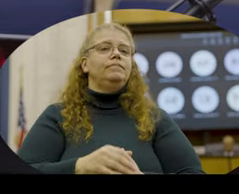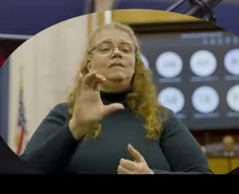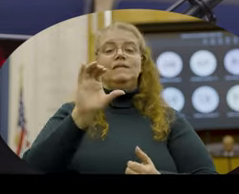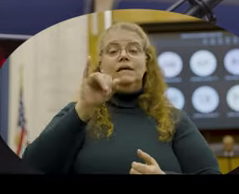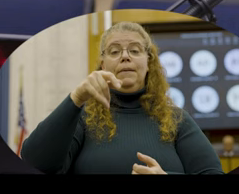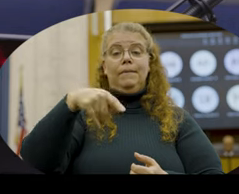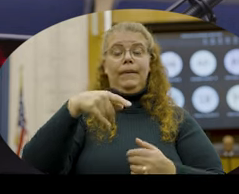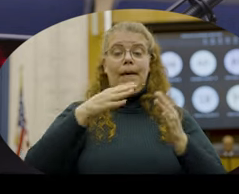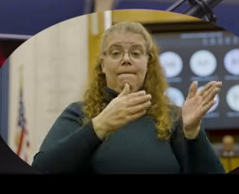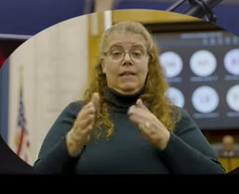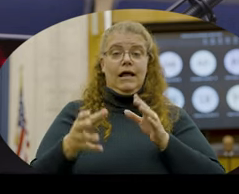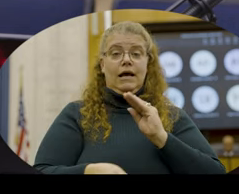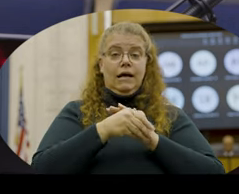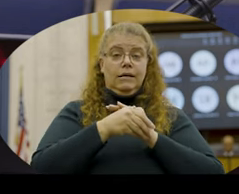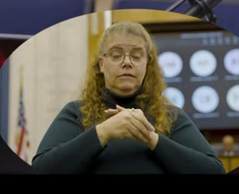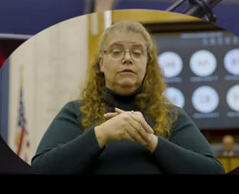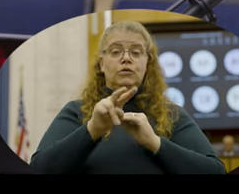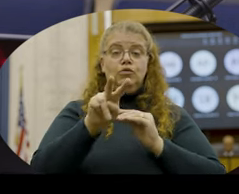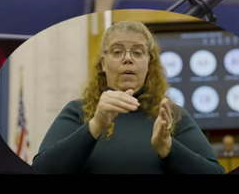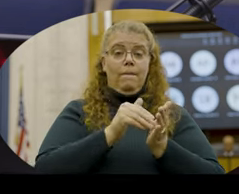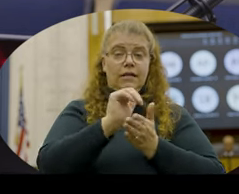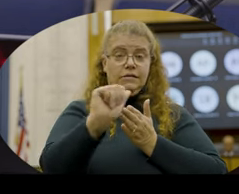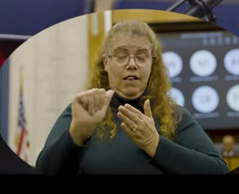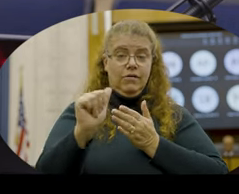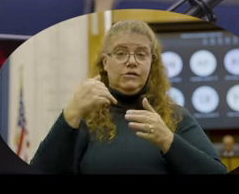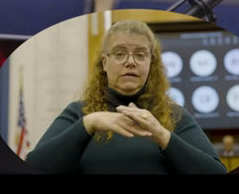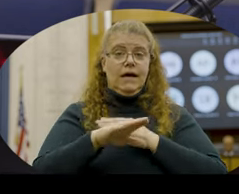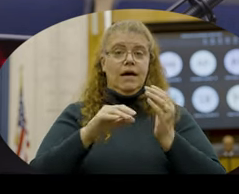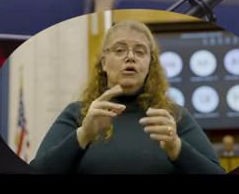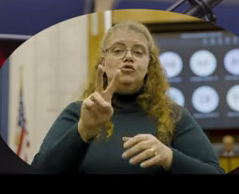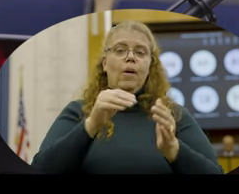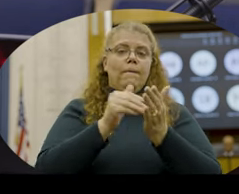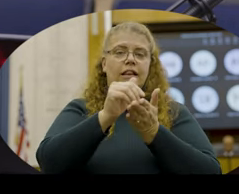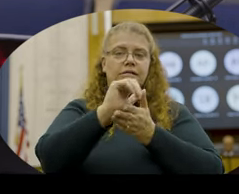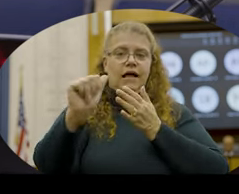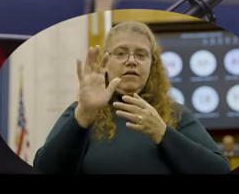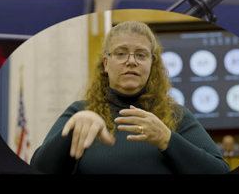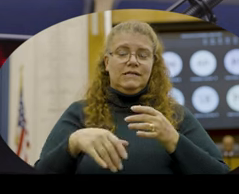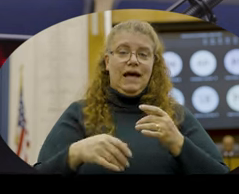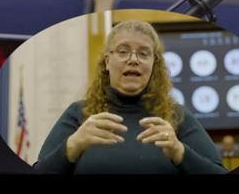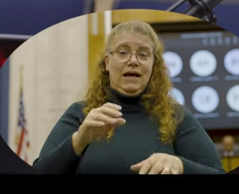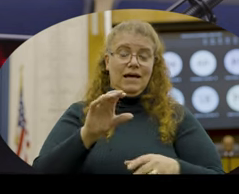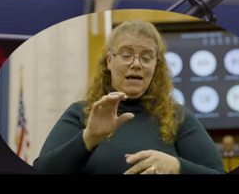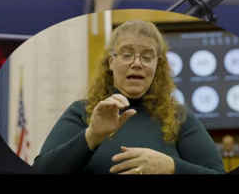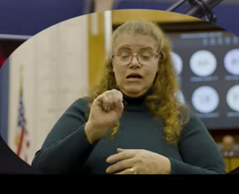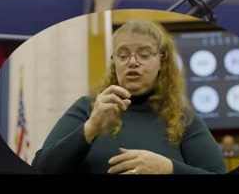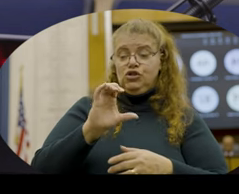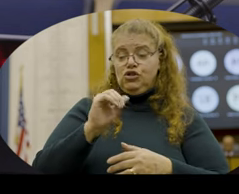surprises, and continually adapt as disruptions and crises like a global pandemic